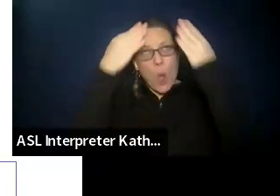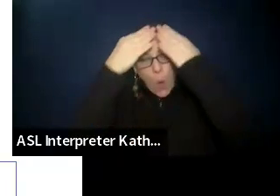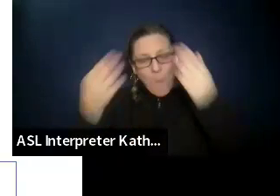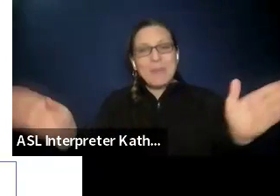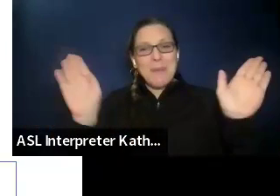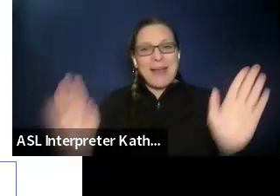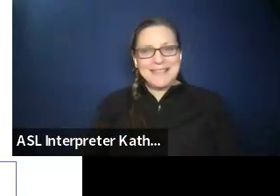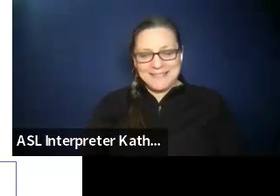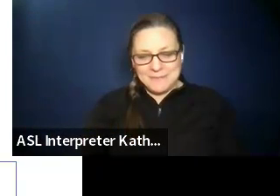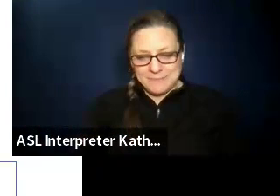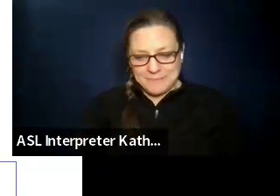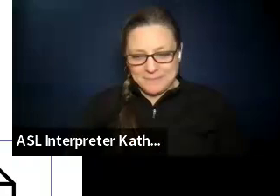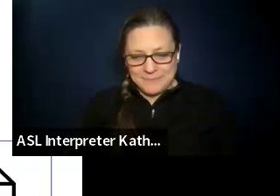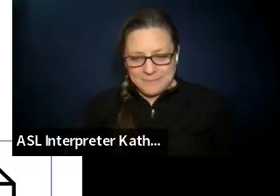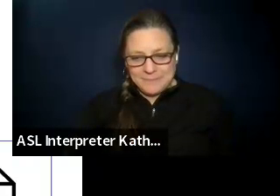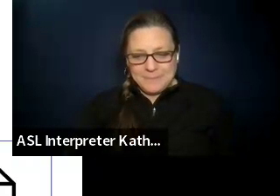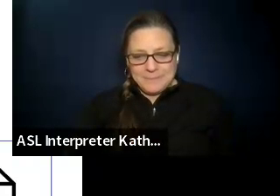open-minded.